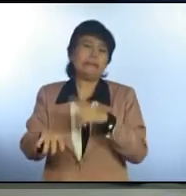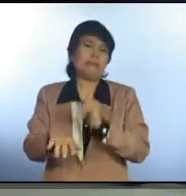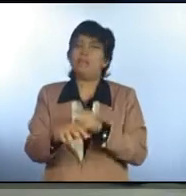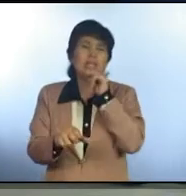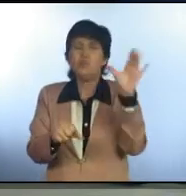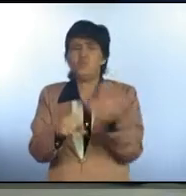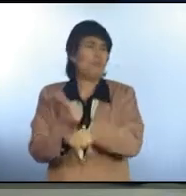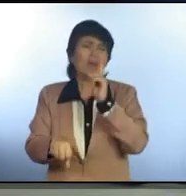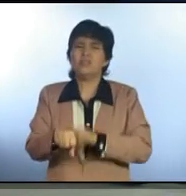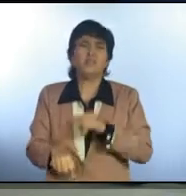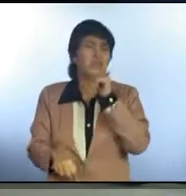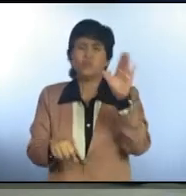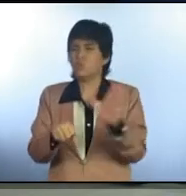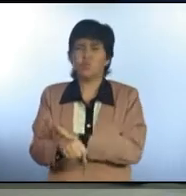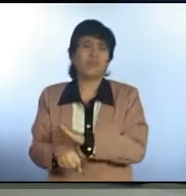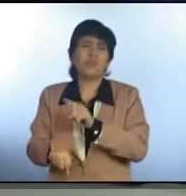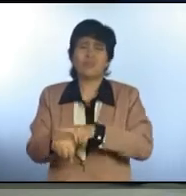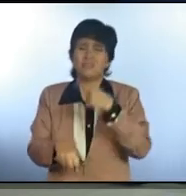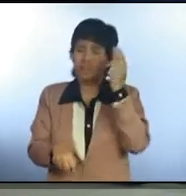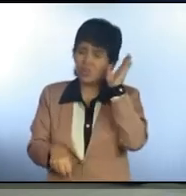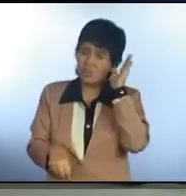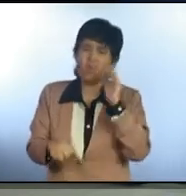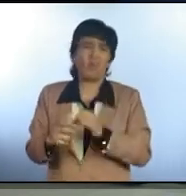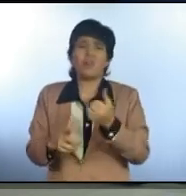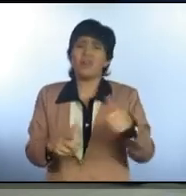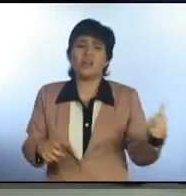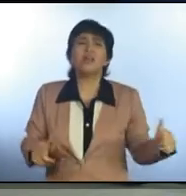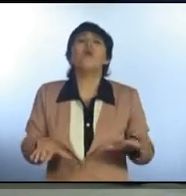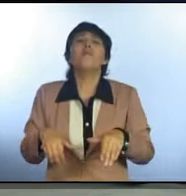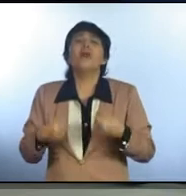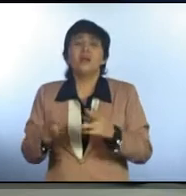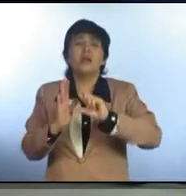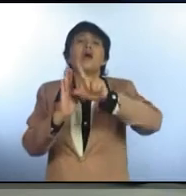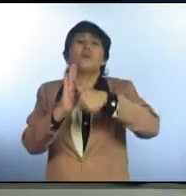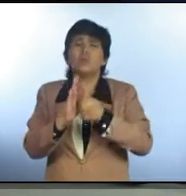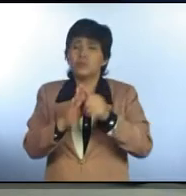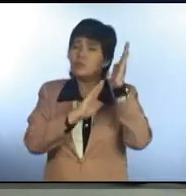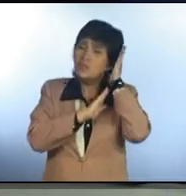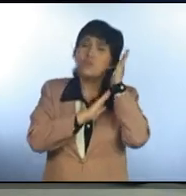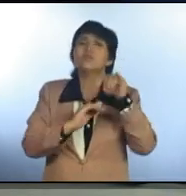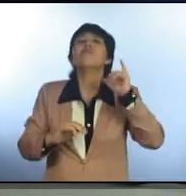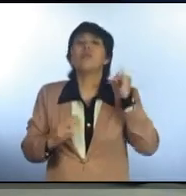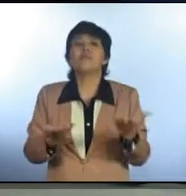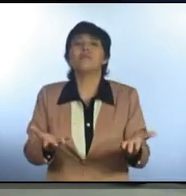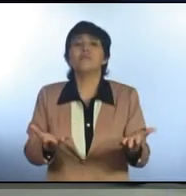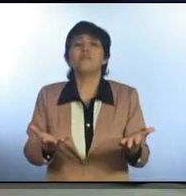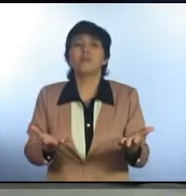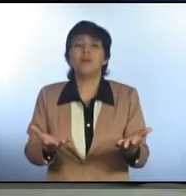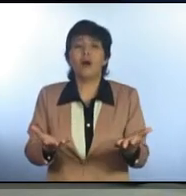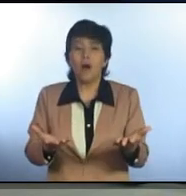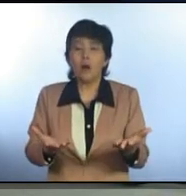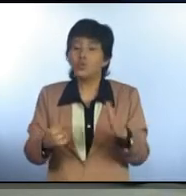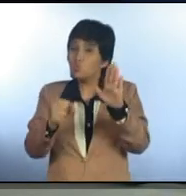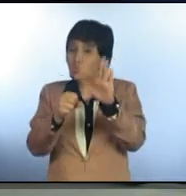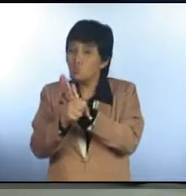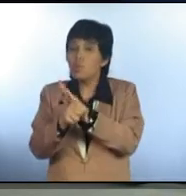should sleep in a day. Now, how many hours did you sleep last night? A sufficient